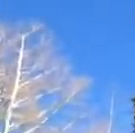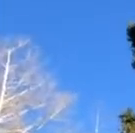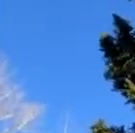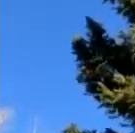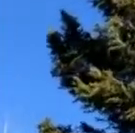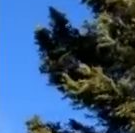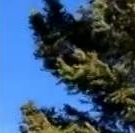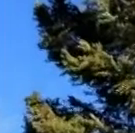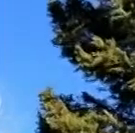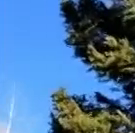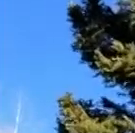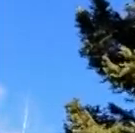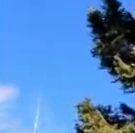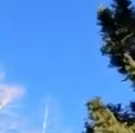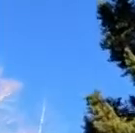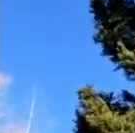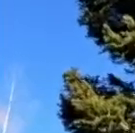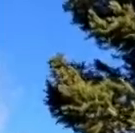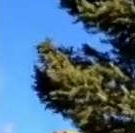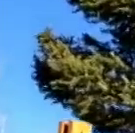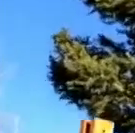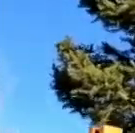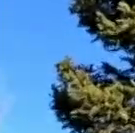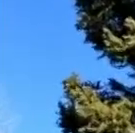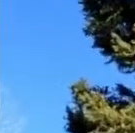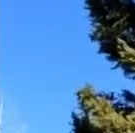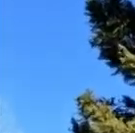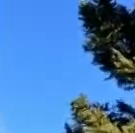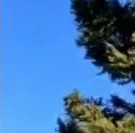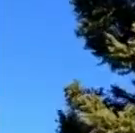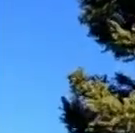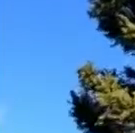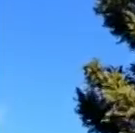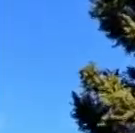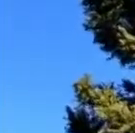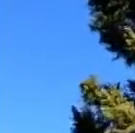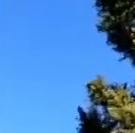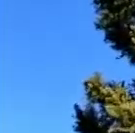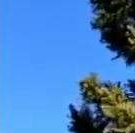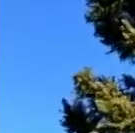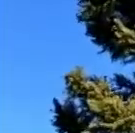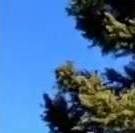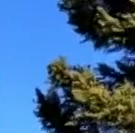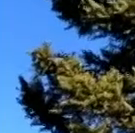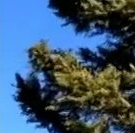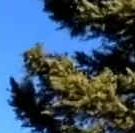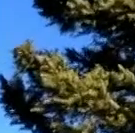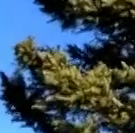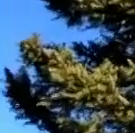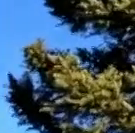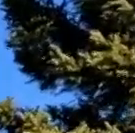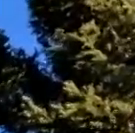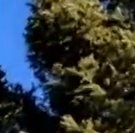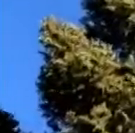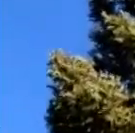Look at that beautiful Engelmann spruce, over 80 years old, hovering 55